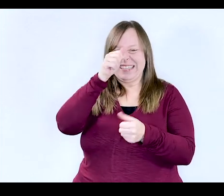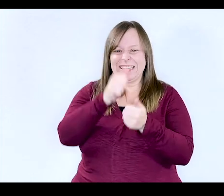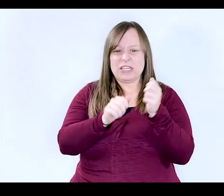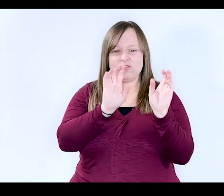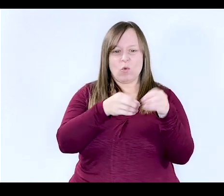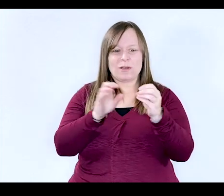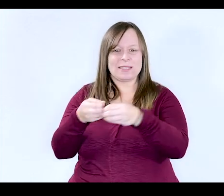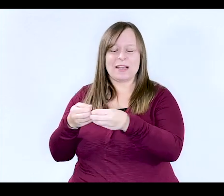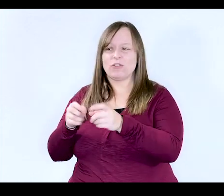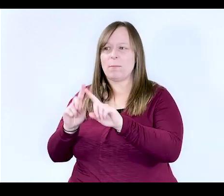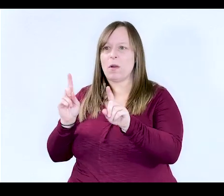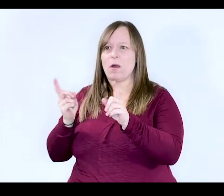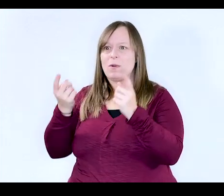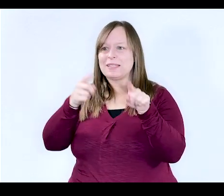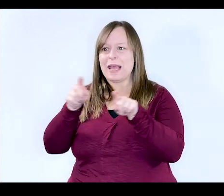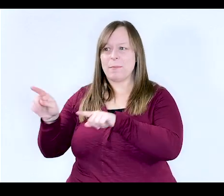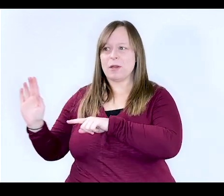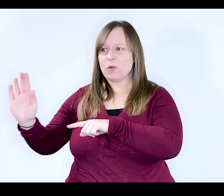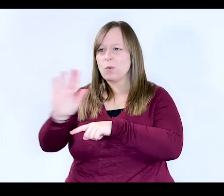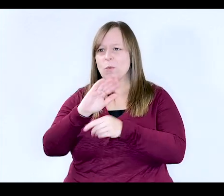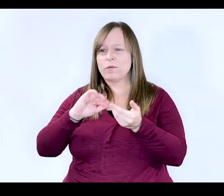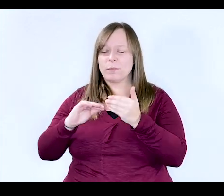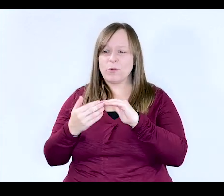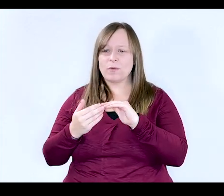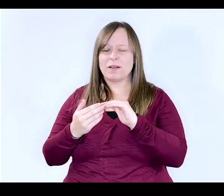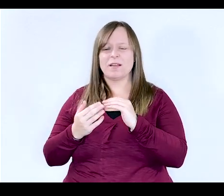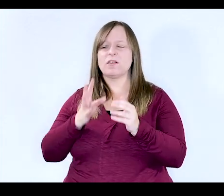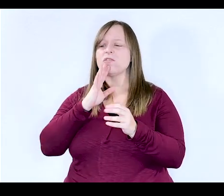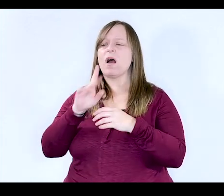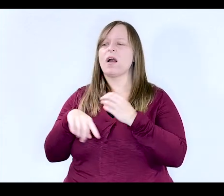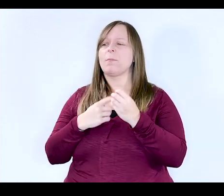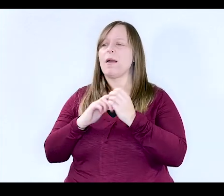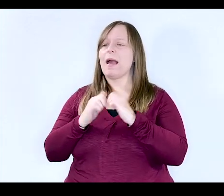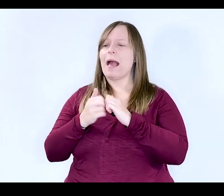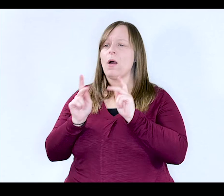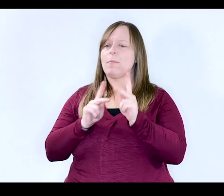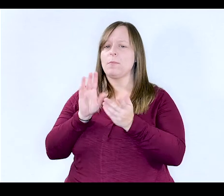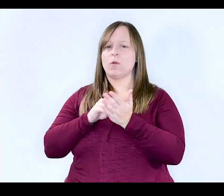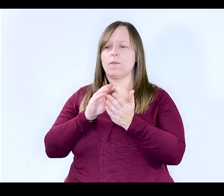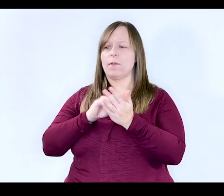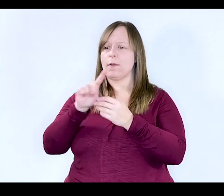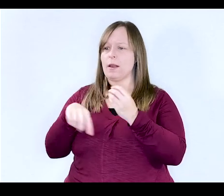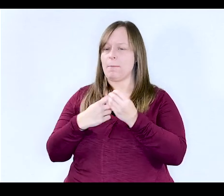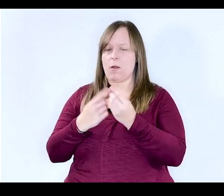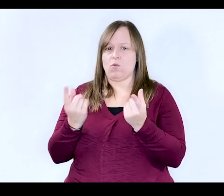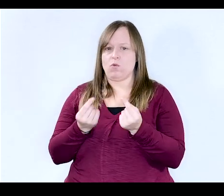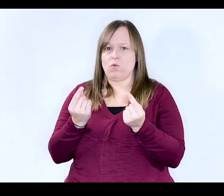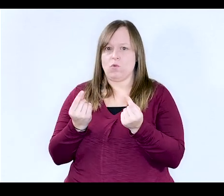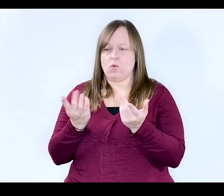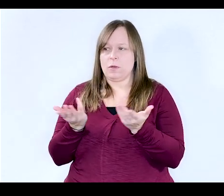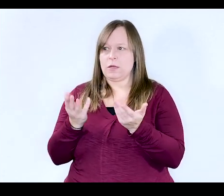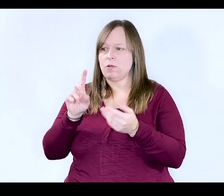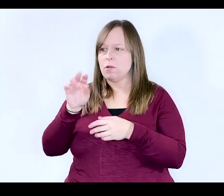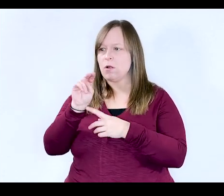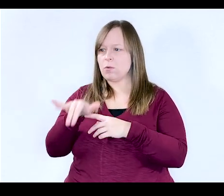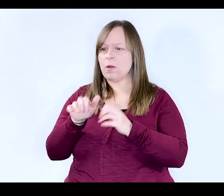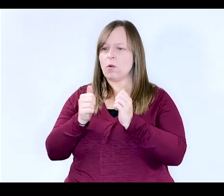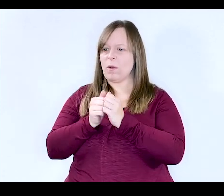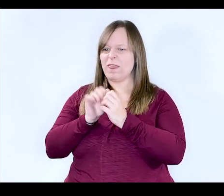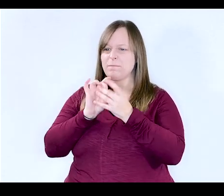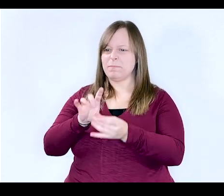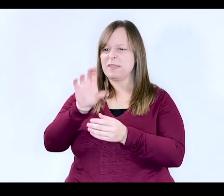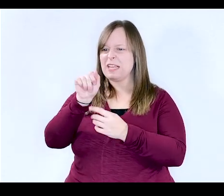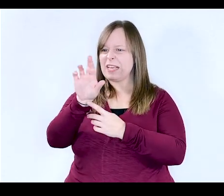each organization, but all of what's going on in your community. Let's talk about how people can learn about what we're doing here at DRNY